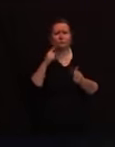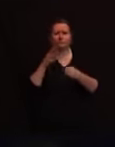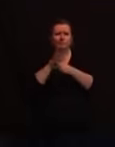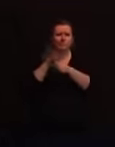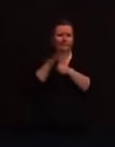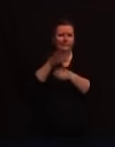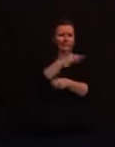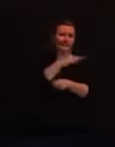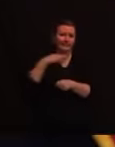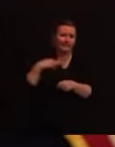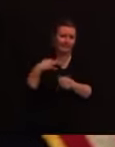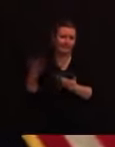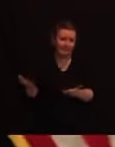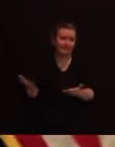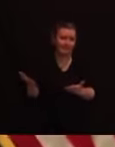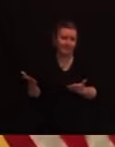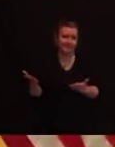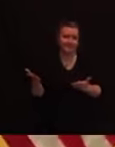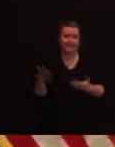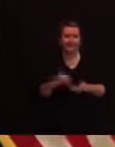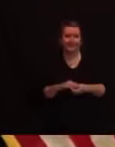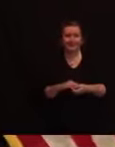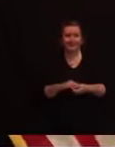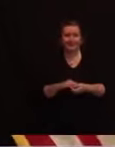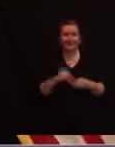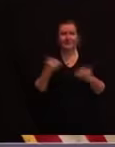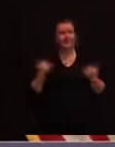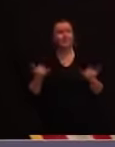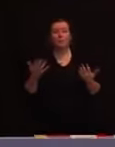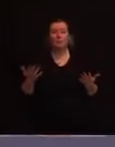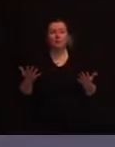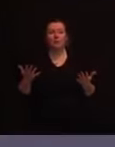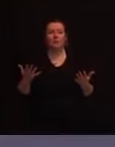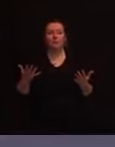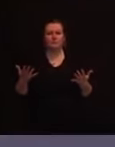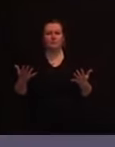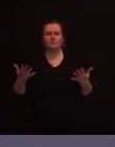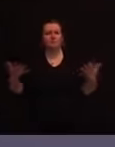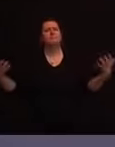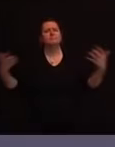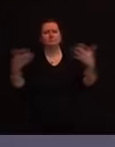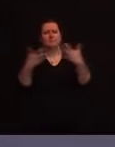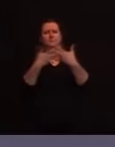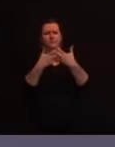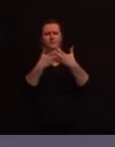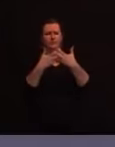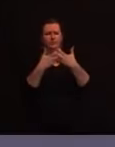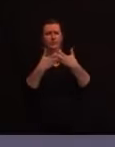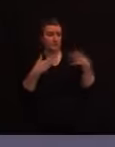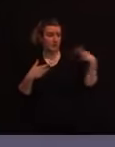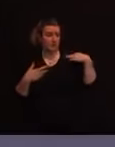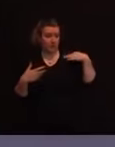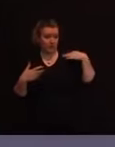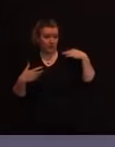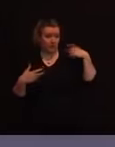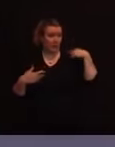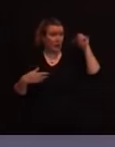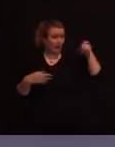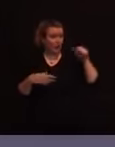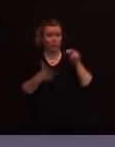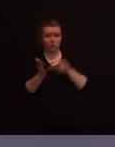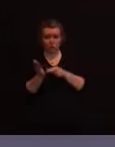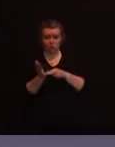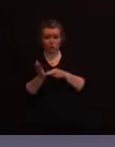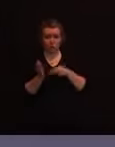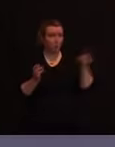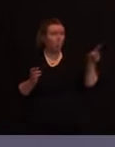talked about Matchmaking. matters so much. You've got the folks who have raised their hand over here, and you've got the needs over here, and the needs are growing as folks